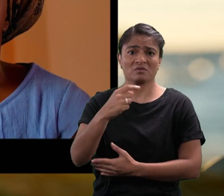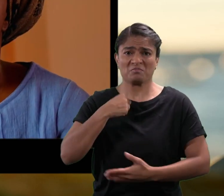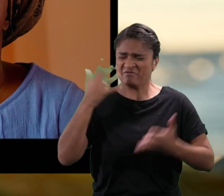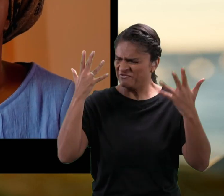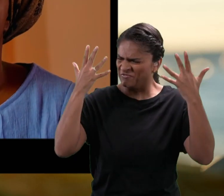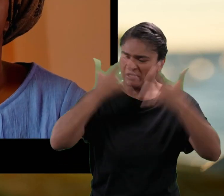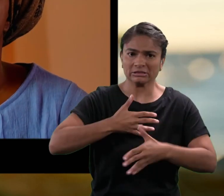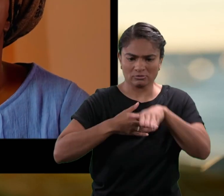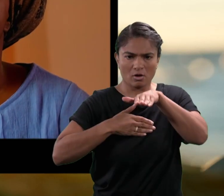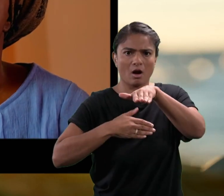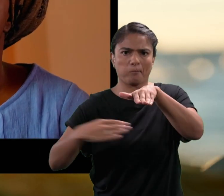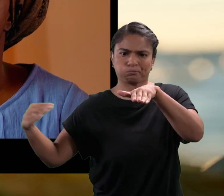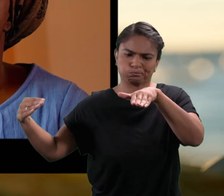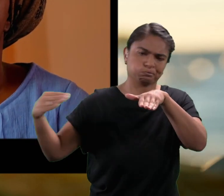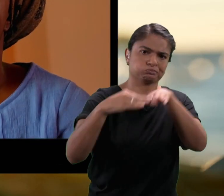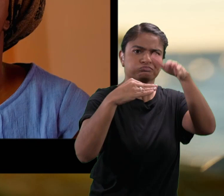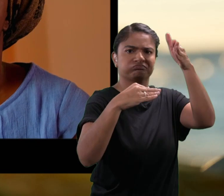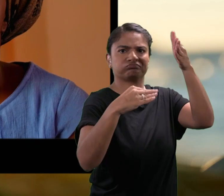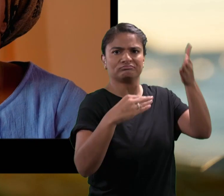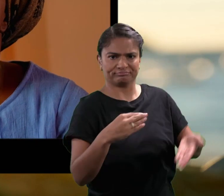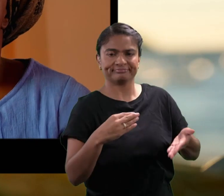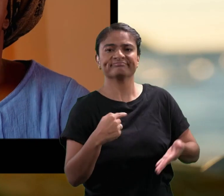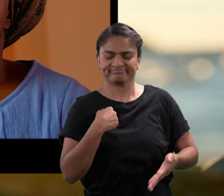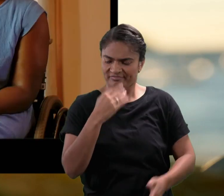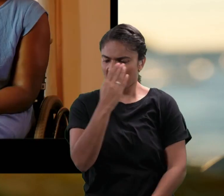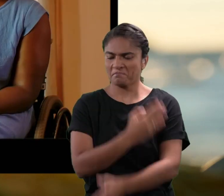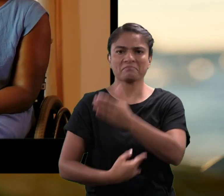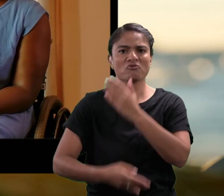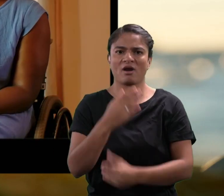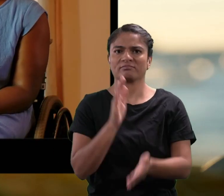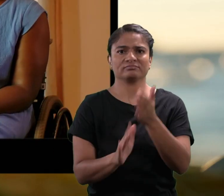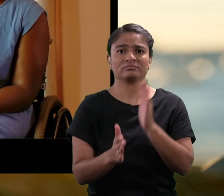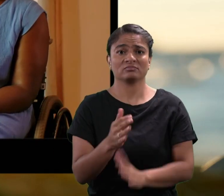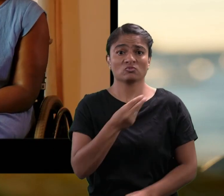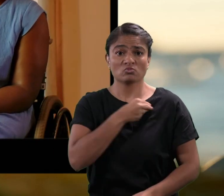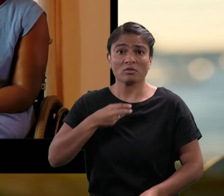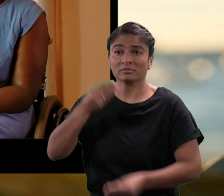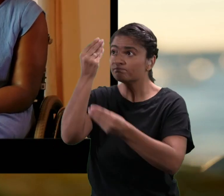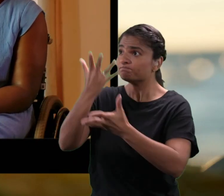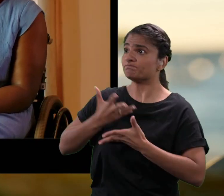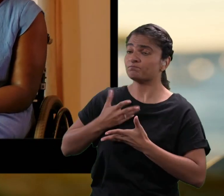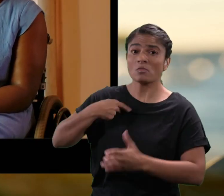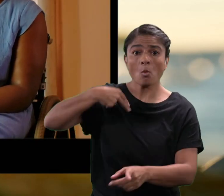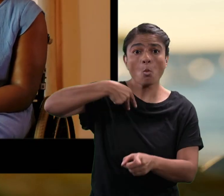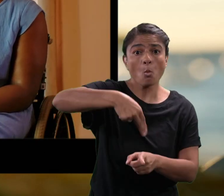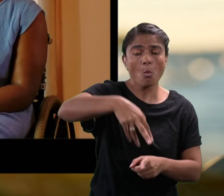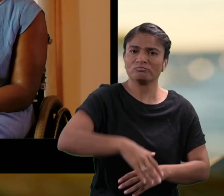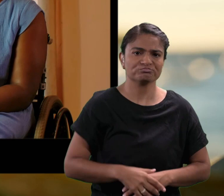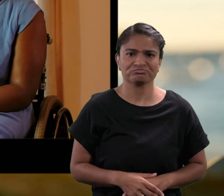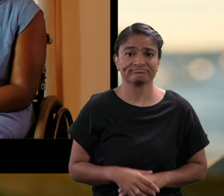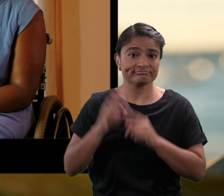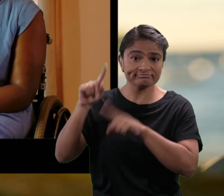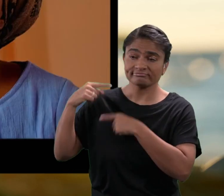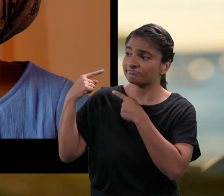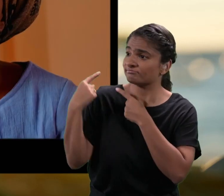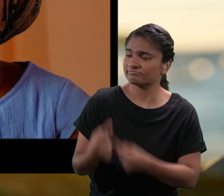this drunk driver drove into me, leaving me paralyzed for life. The doctor said I would never be able to walk again, and